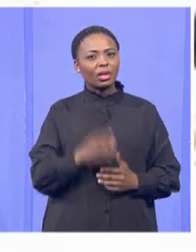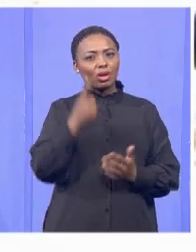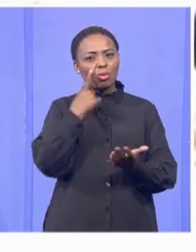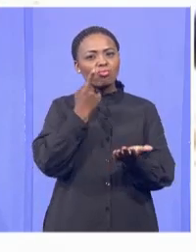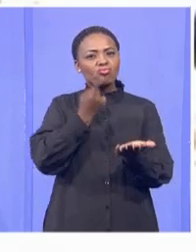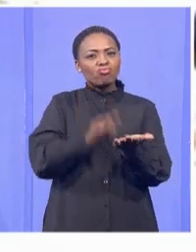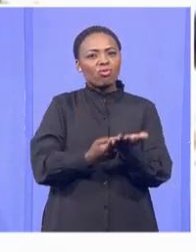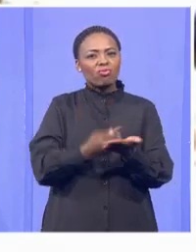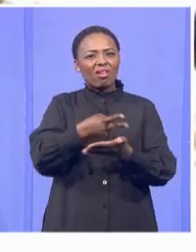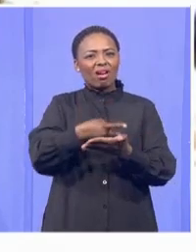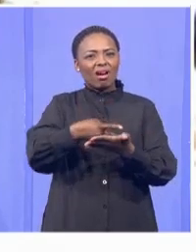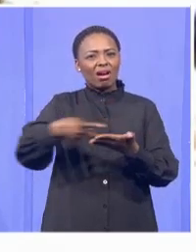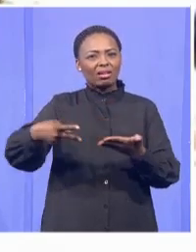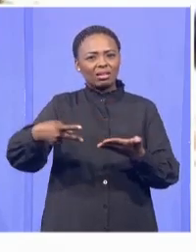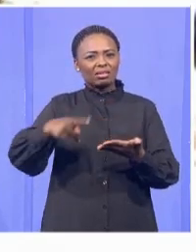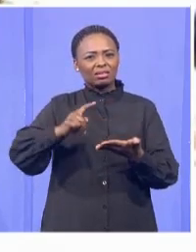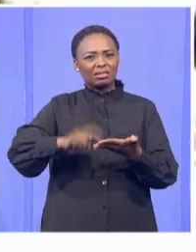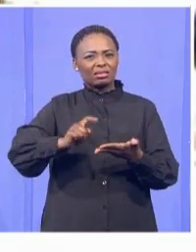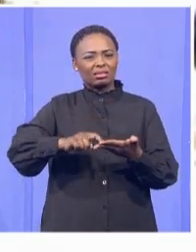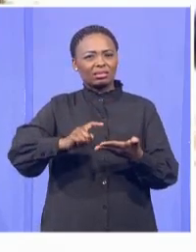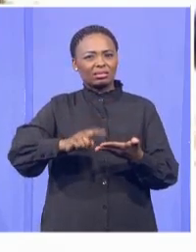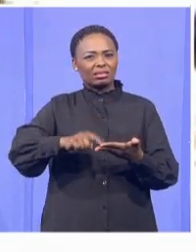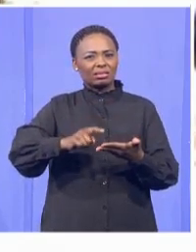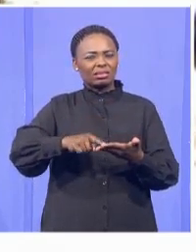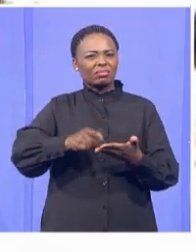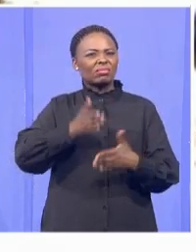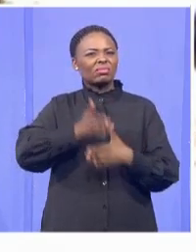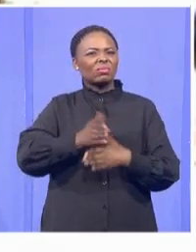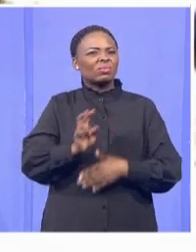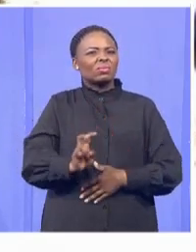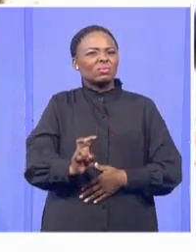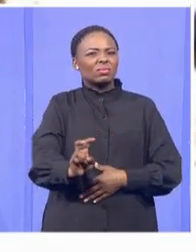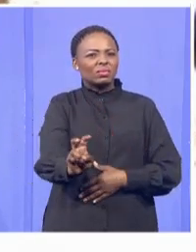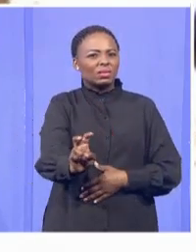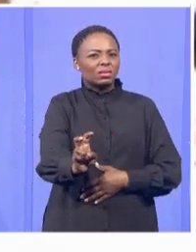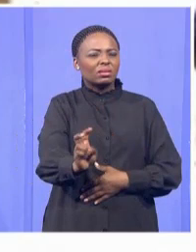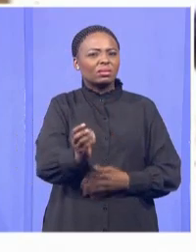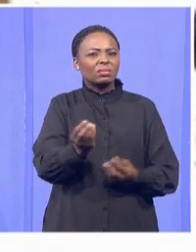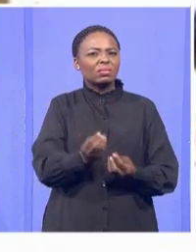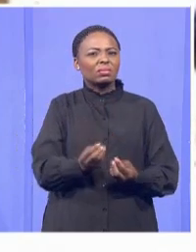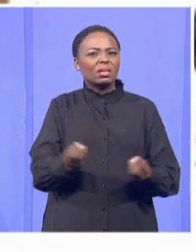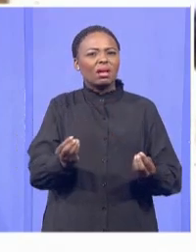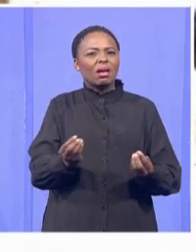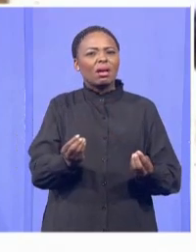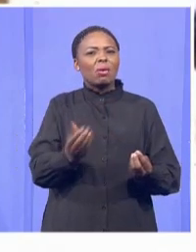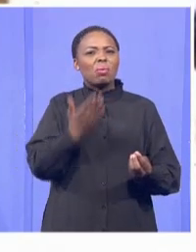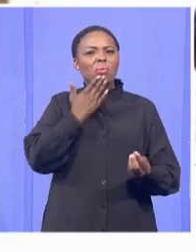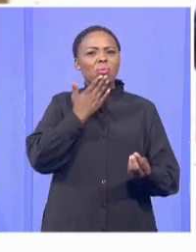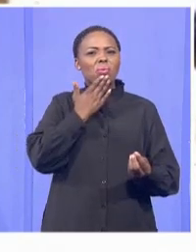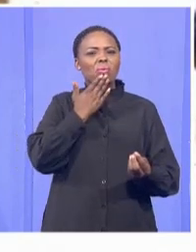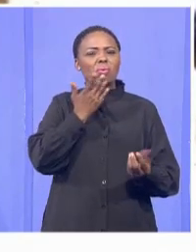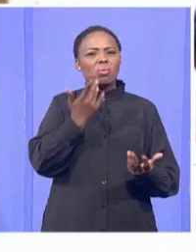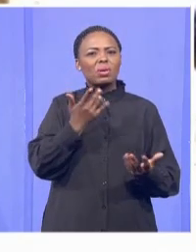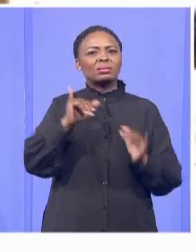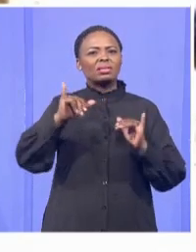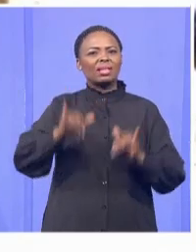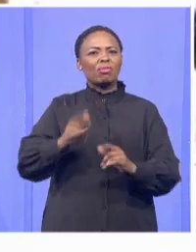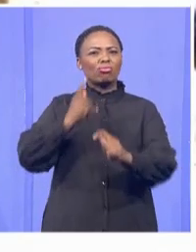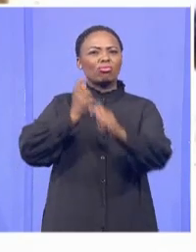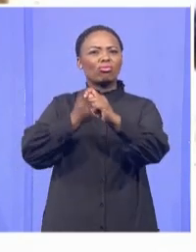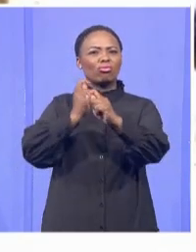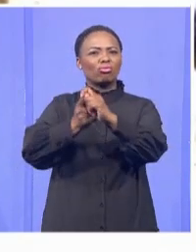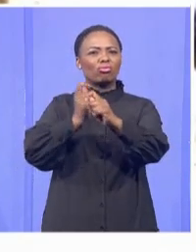address. How does this then work for learners living in informal settlements? And then the second one, just a point of